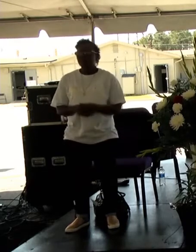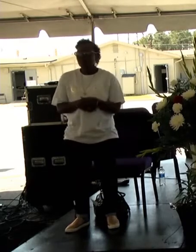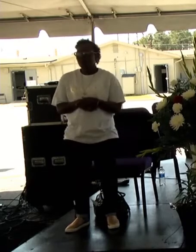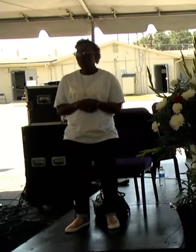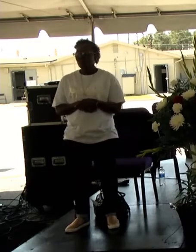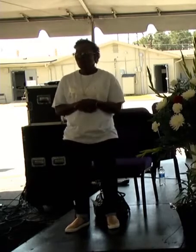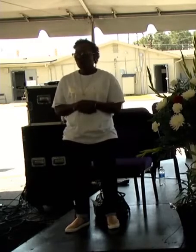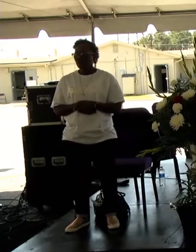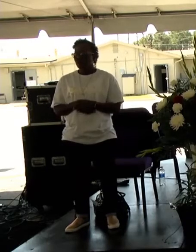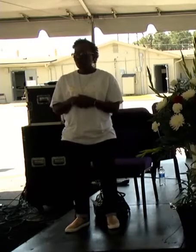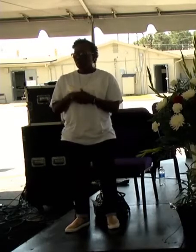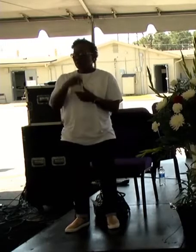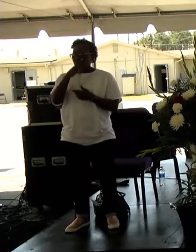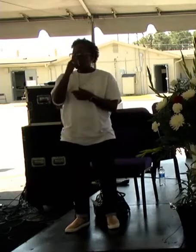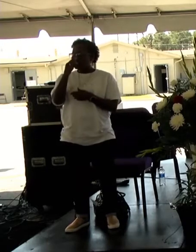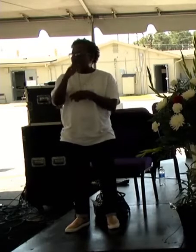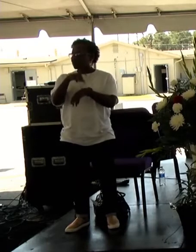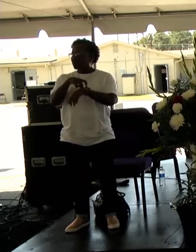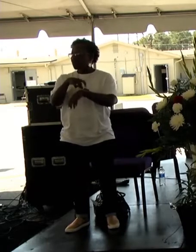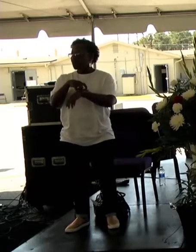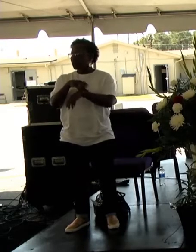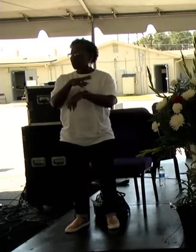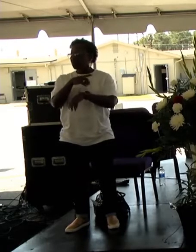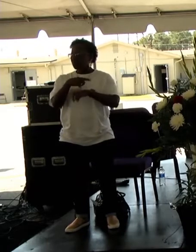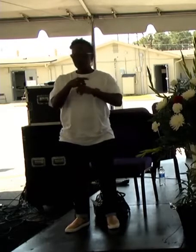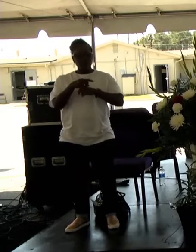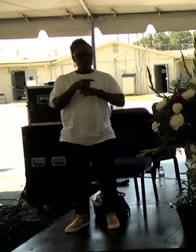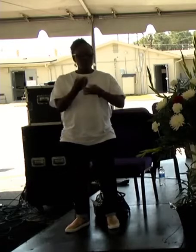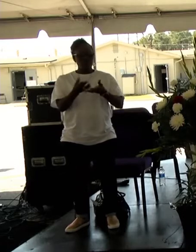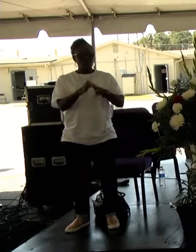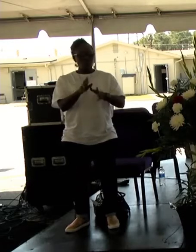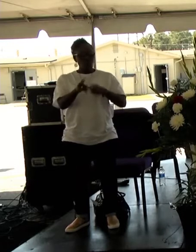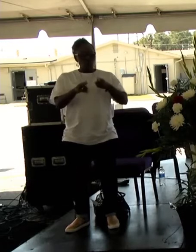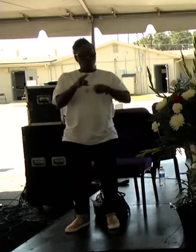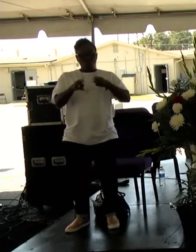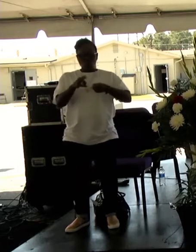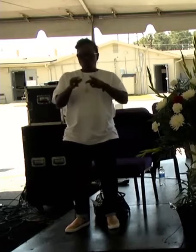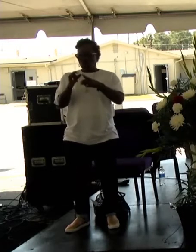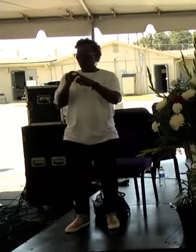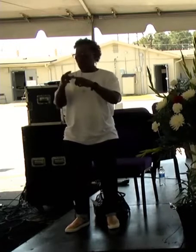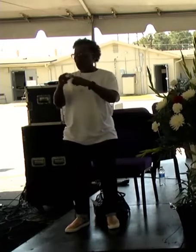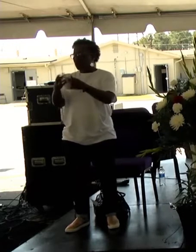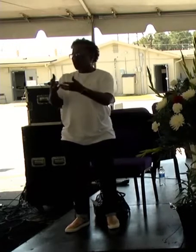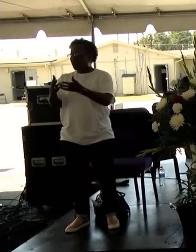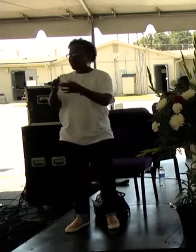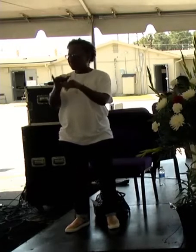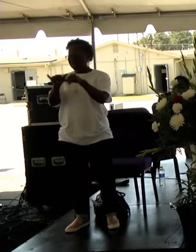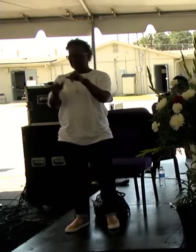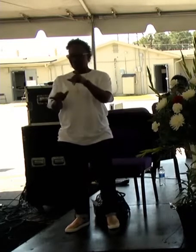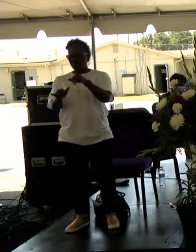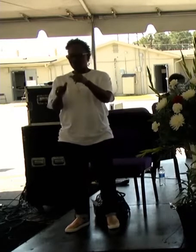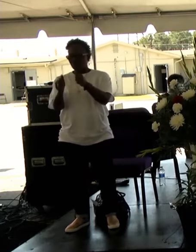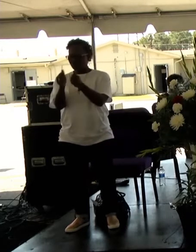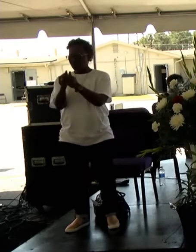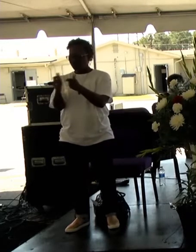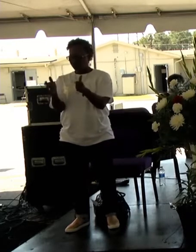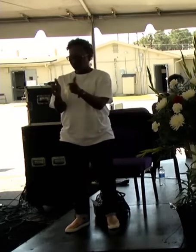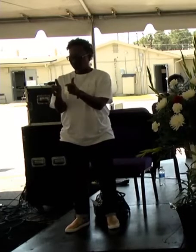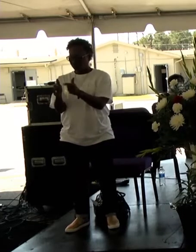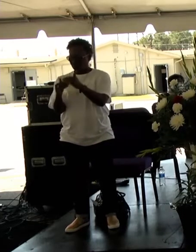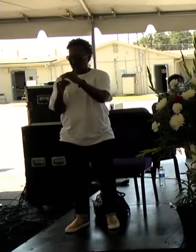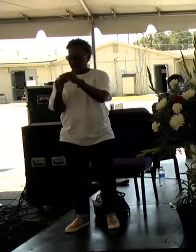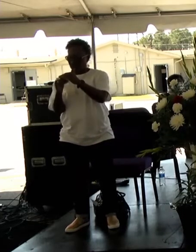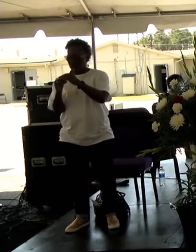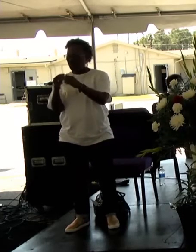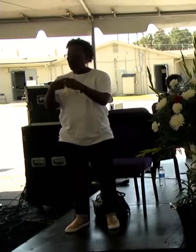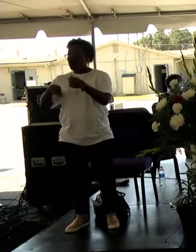For the sake of time today, not to rush the word, but to be able to stay within our guidelines, we are going